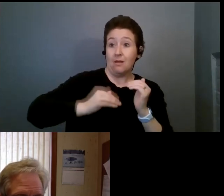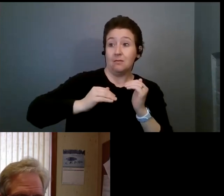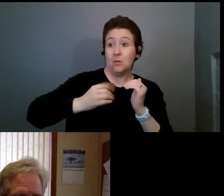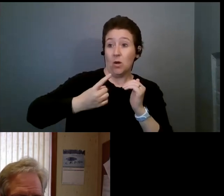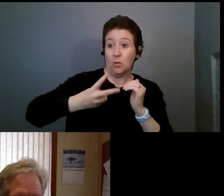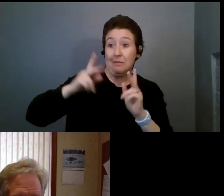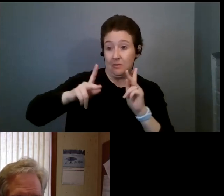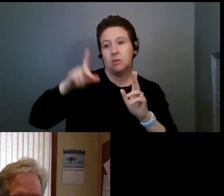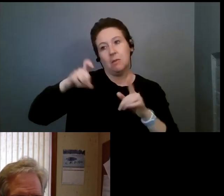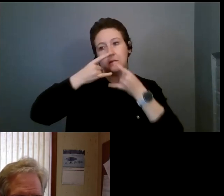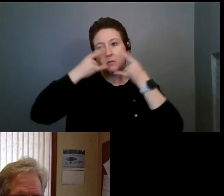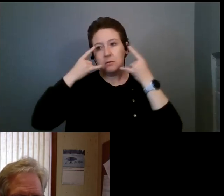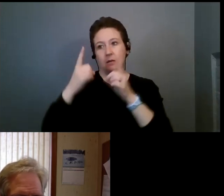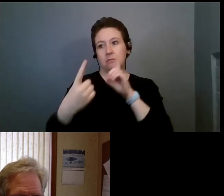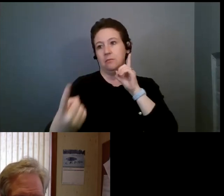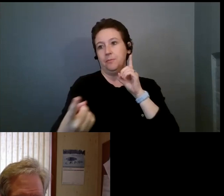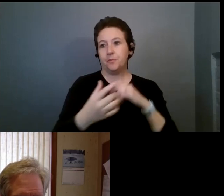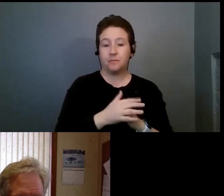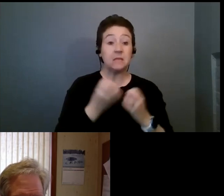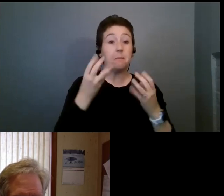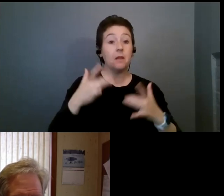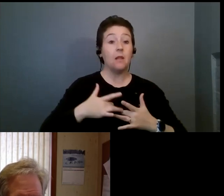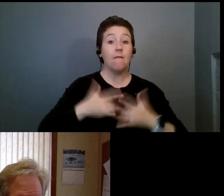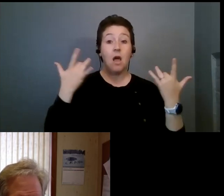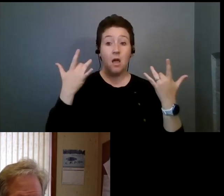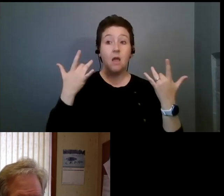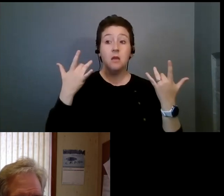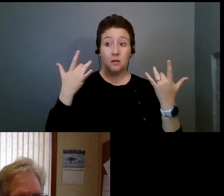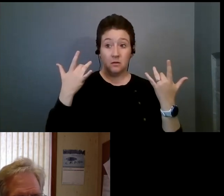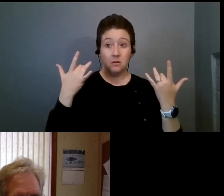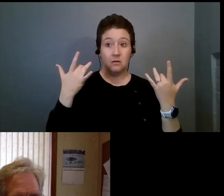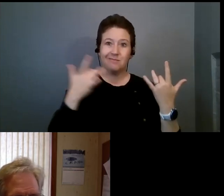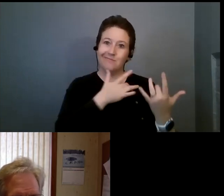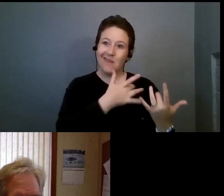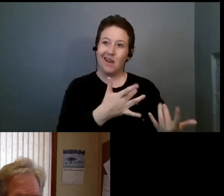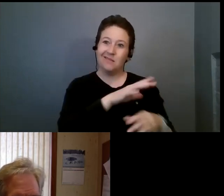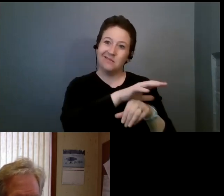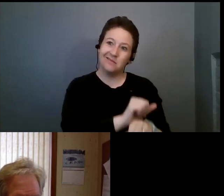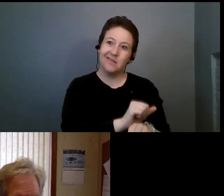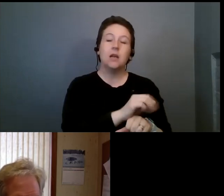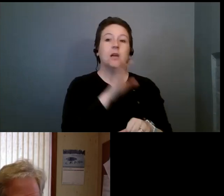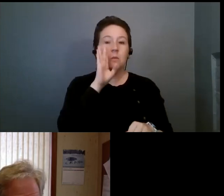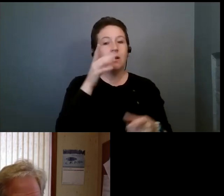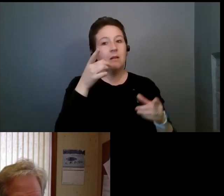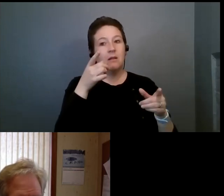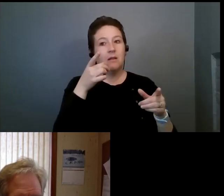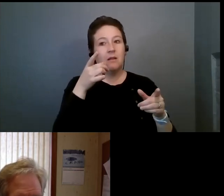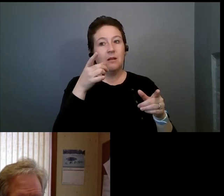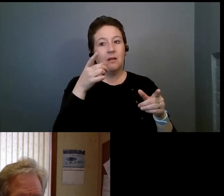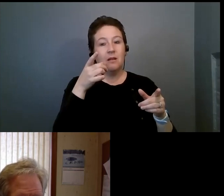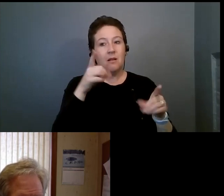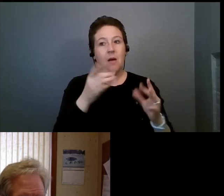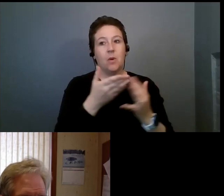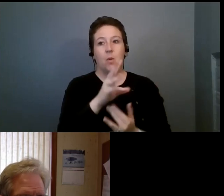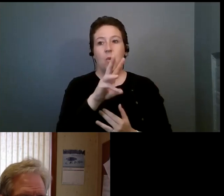social distancing. A lot of the events that we have normally will be done via